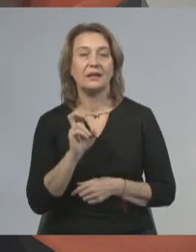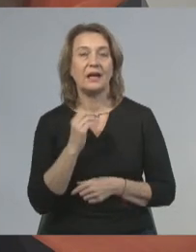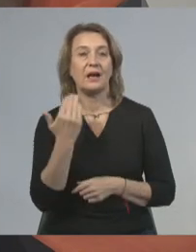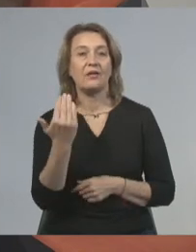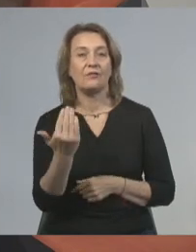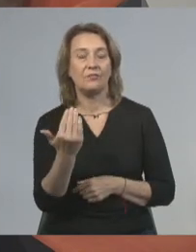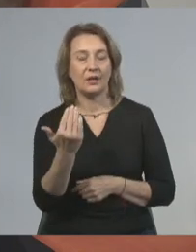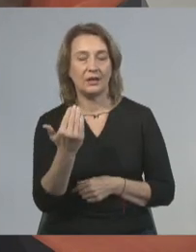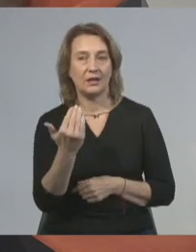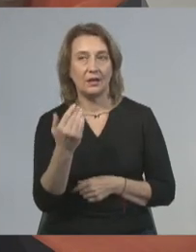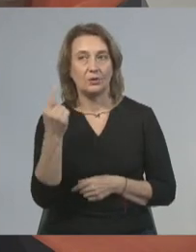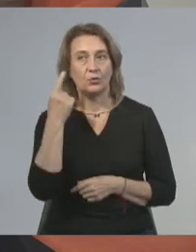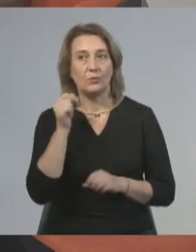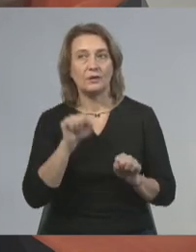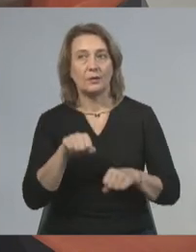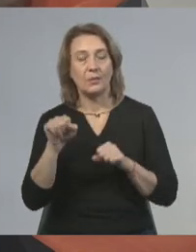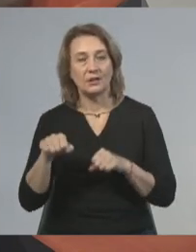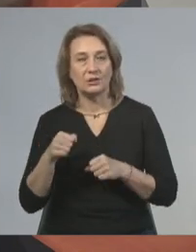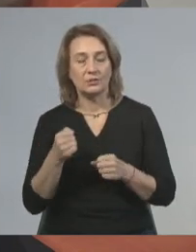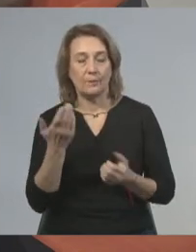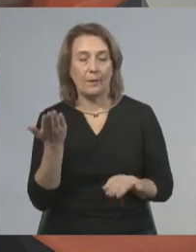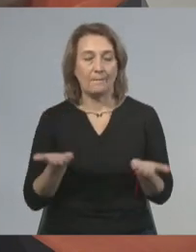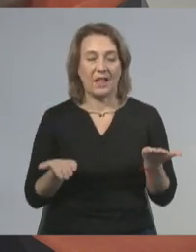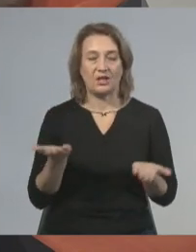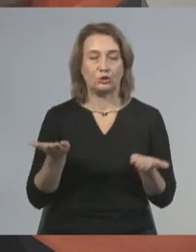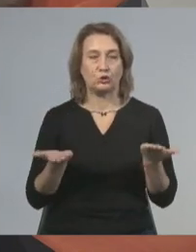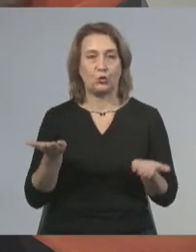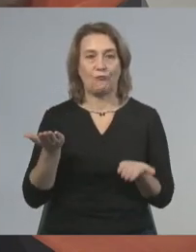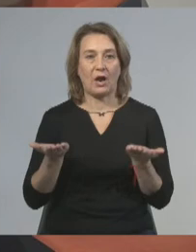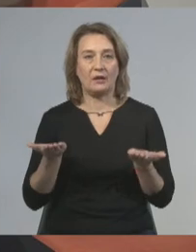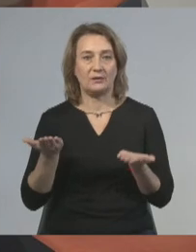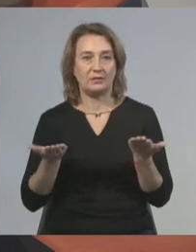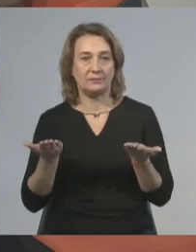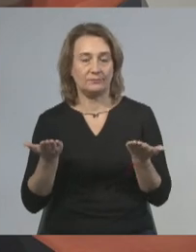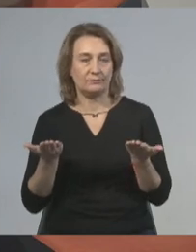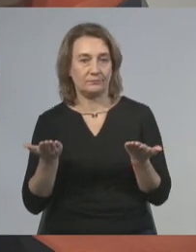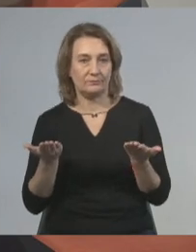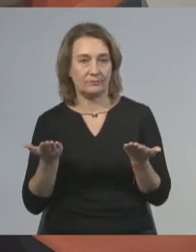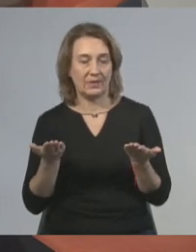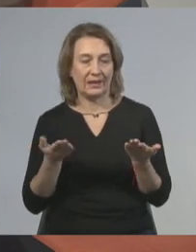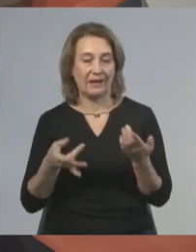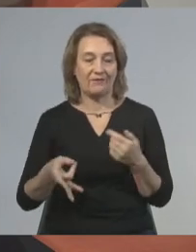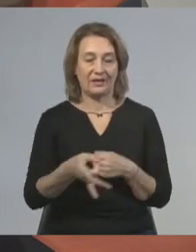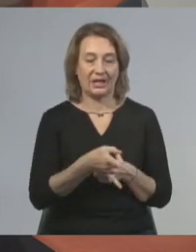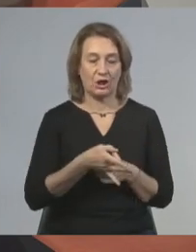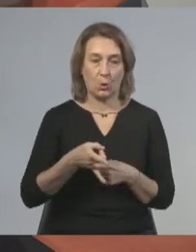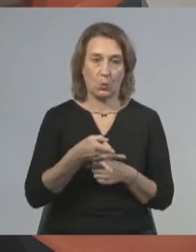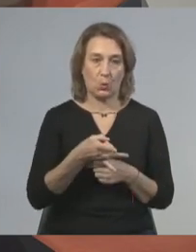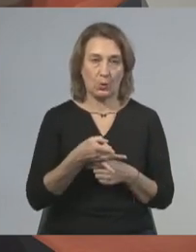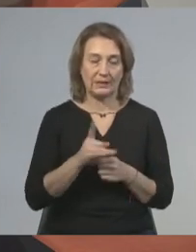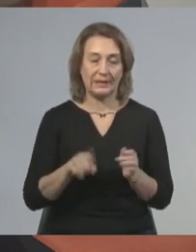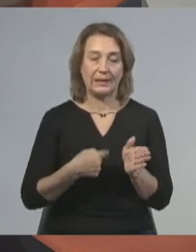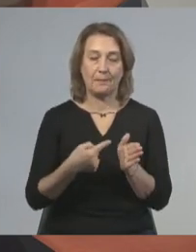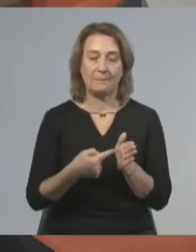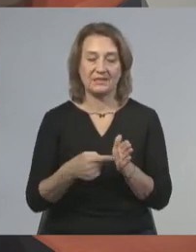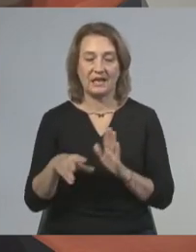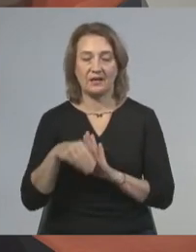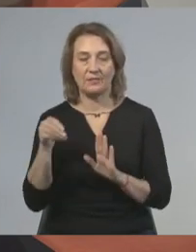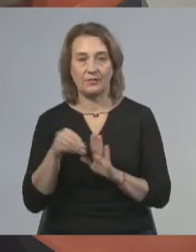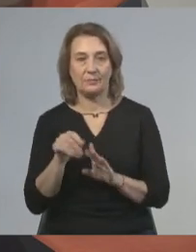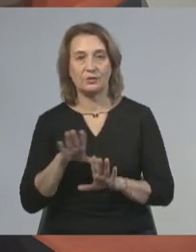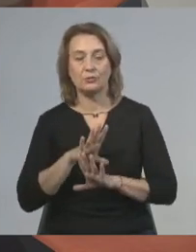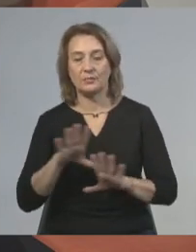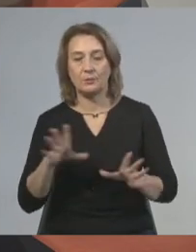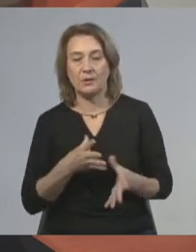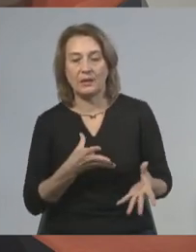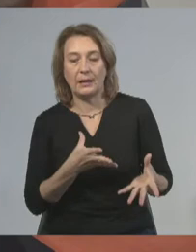question to anna how do you see this opportunity to maintain balance in